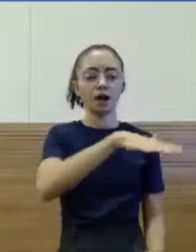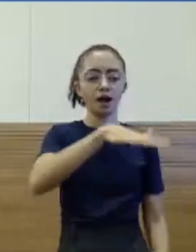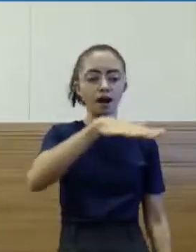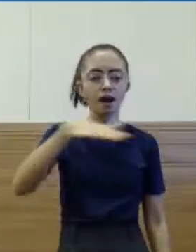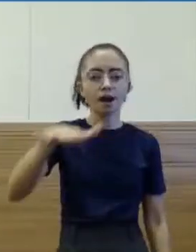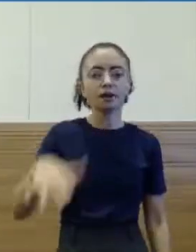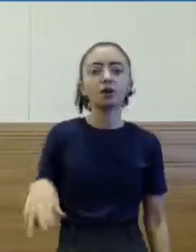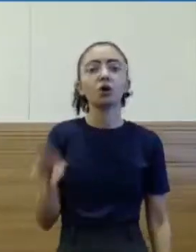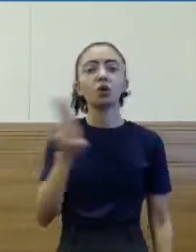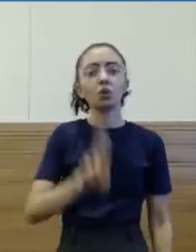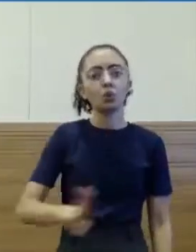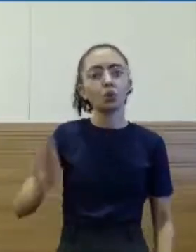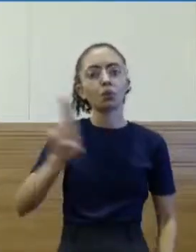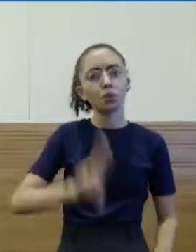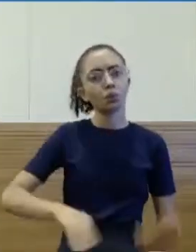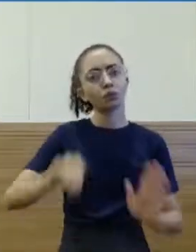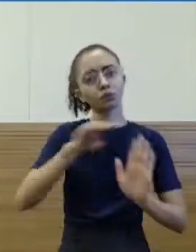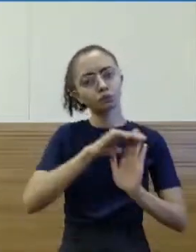guidelines,